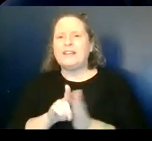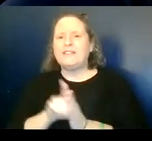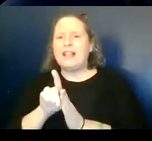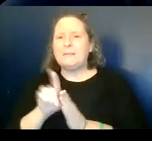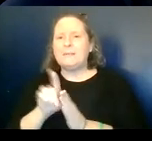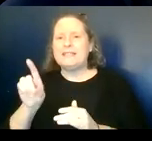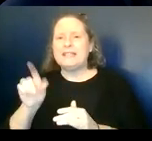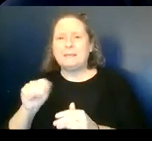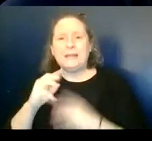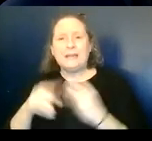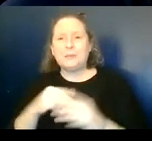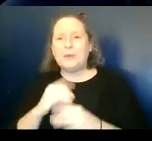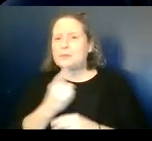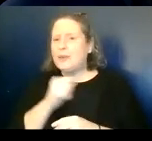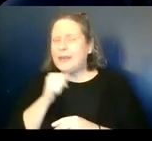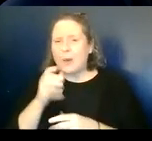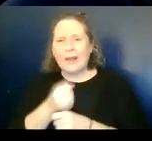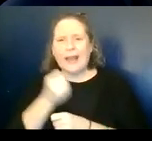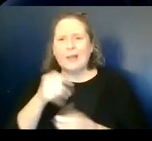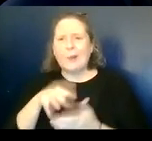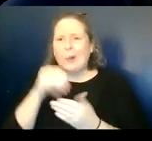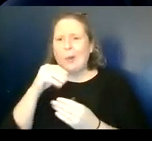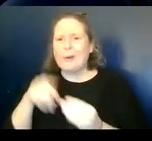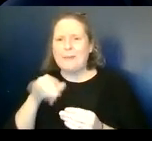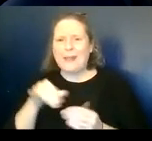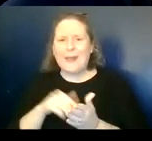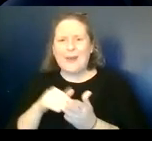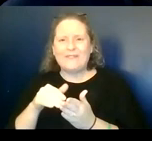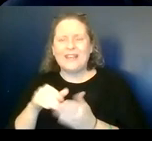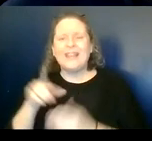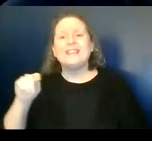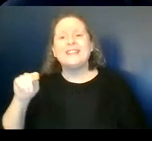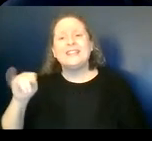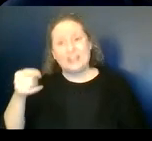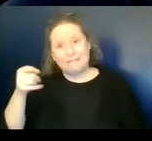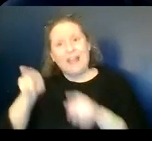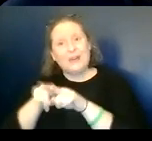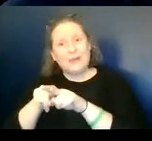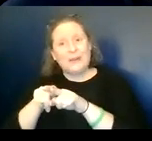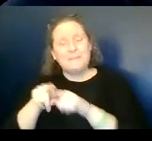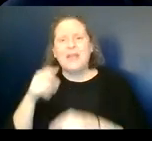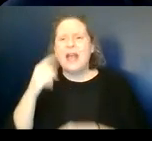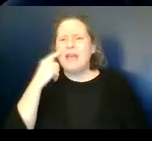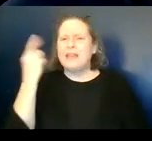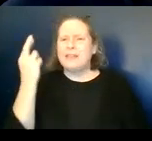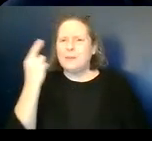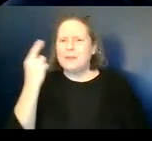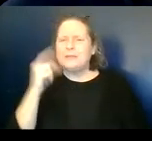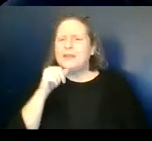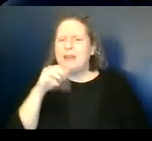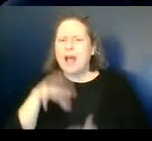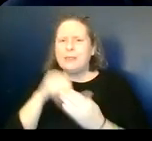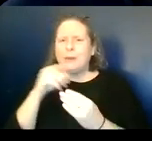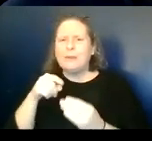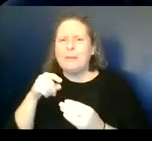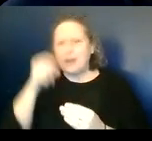Yes, and I think the reason why we don't get to learn about gender and sexuality in the disability